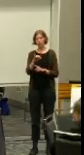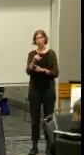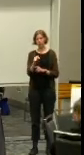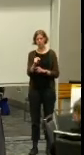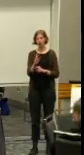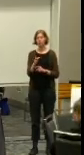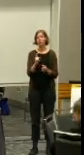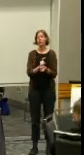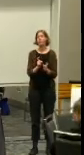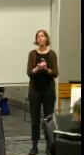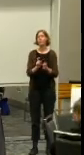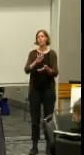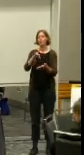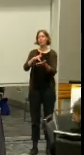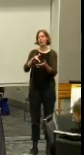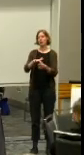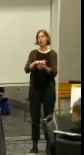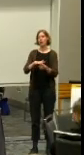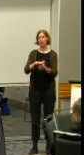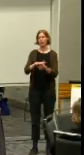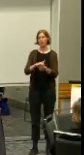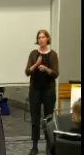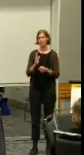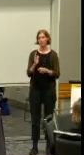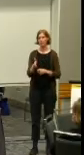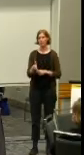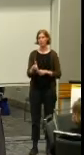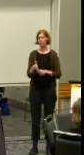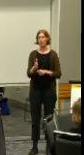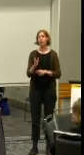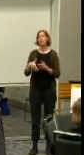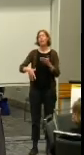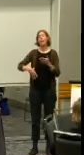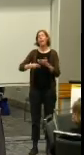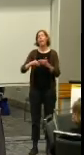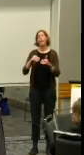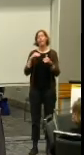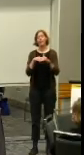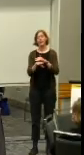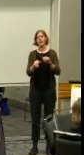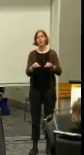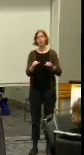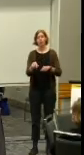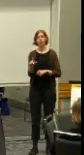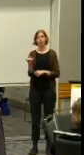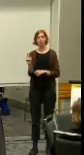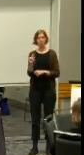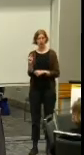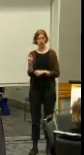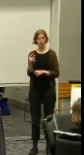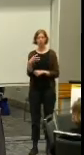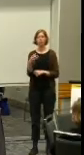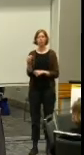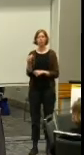so the middle area. We're adding an accessible bathroom and growing the